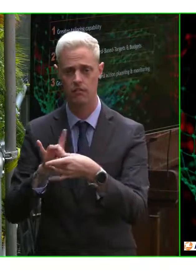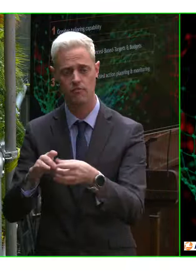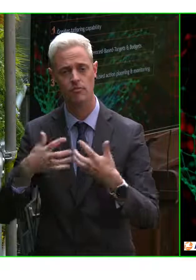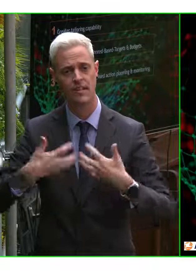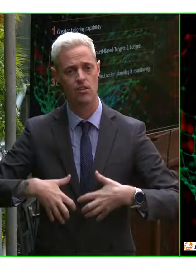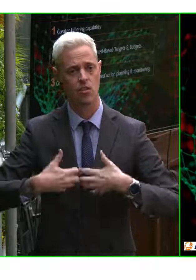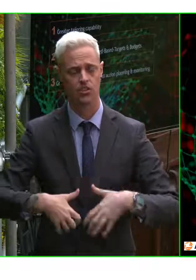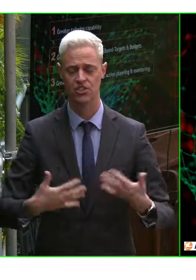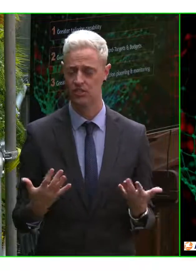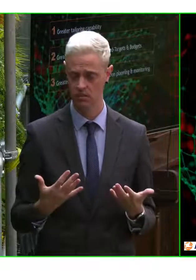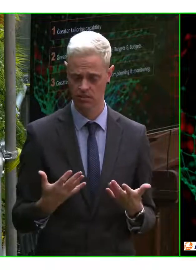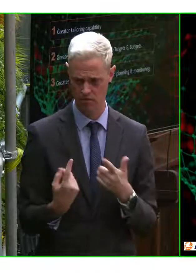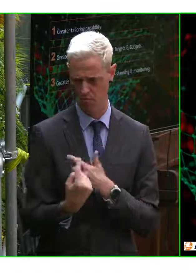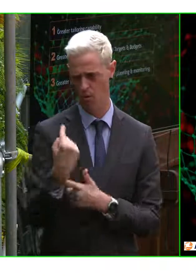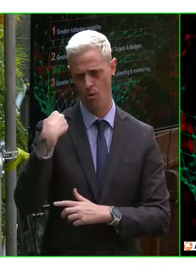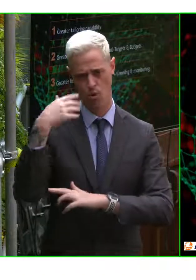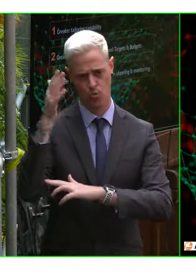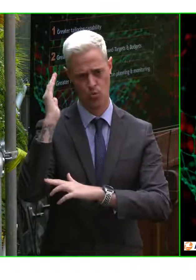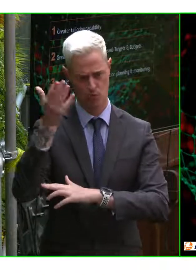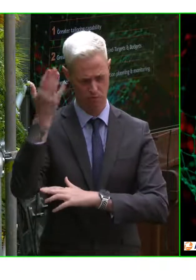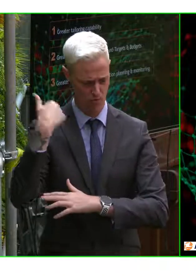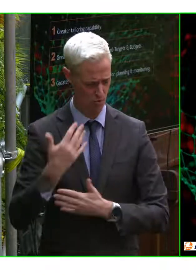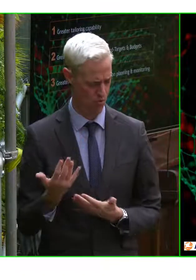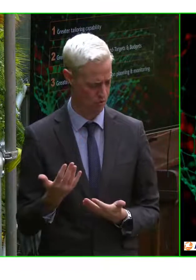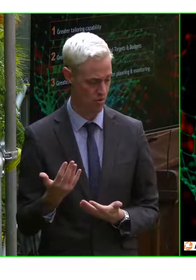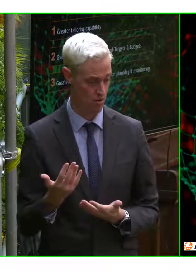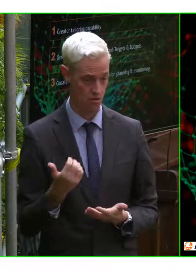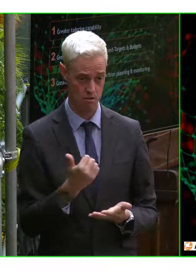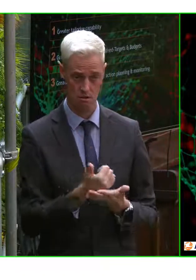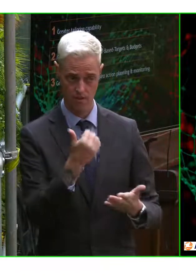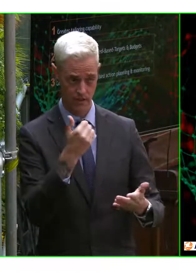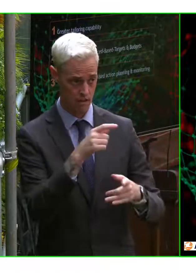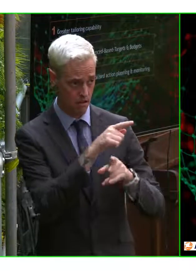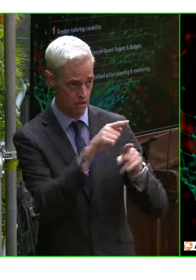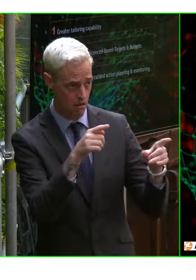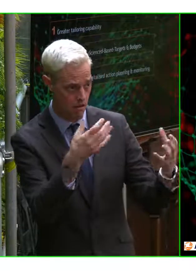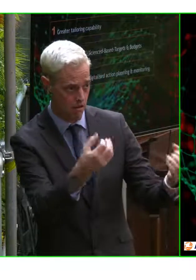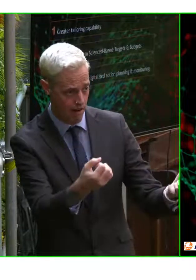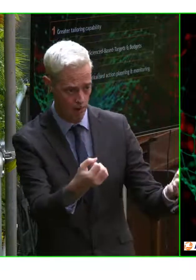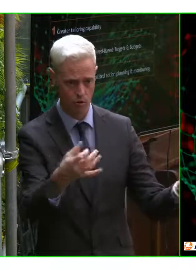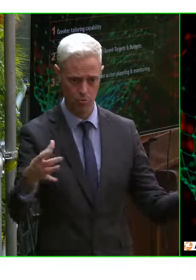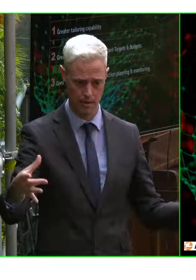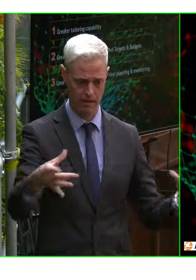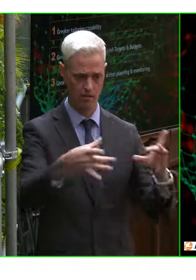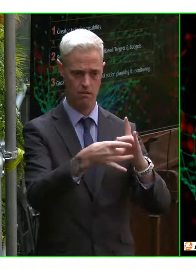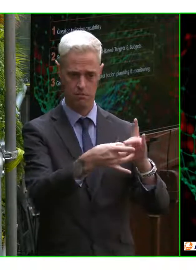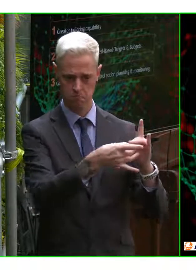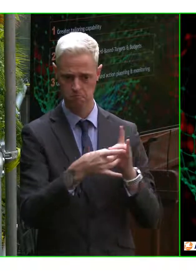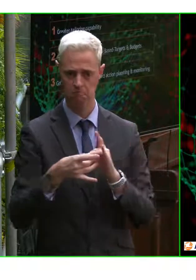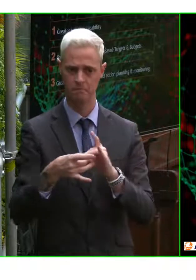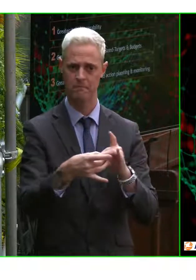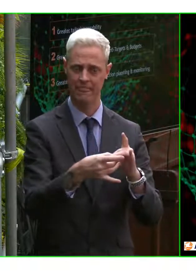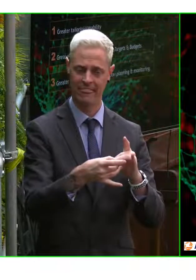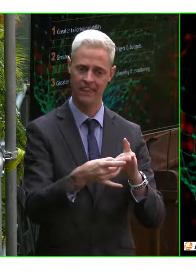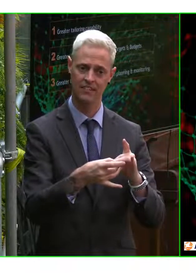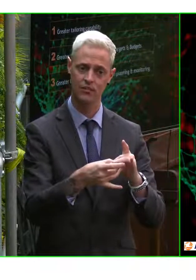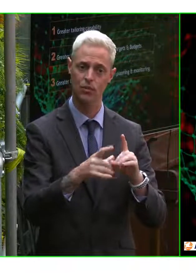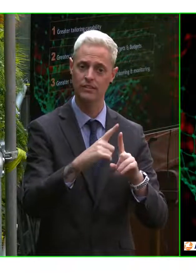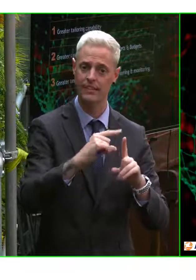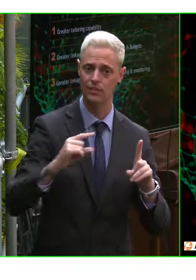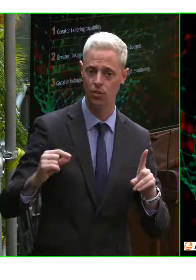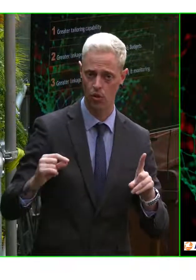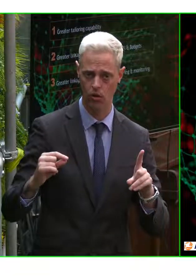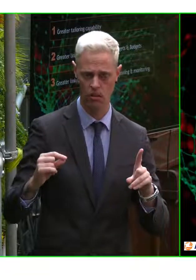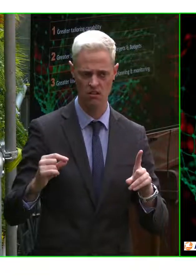from some of the talks earlier, there's some fantastic things going on that I think could be brought together under that sort of digital banner so that people don't have to